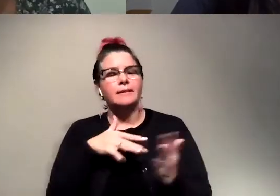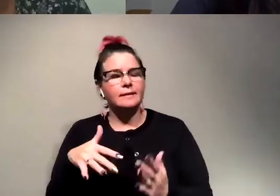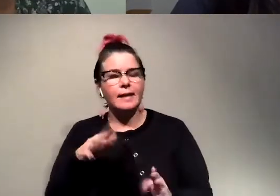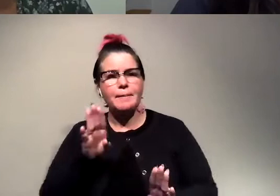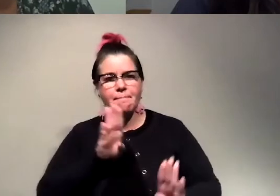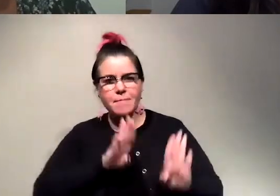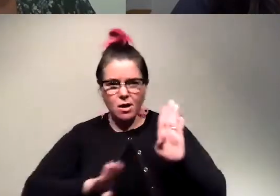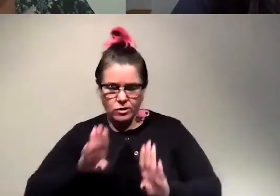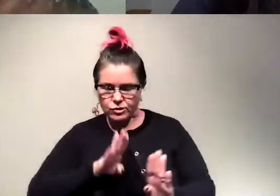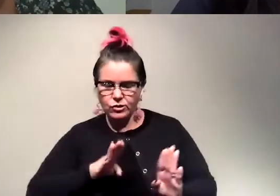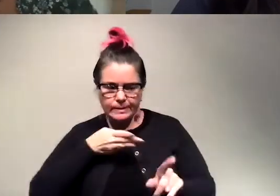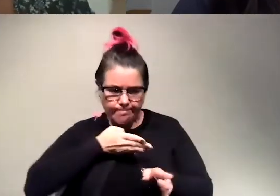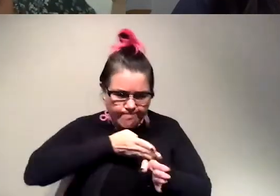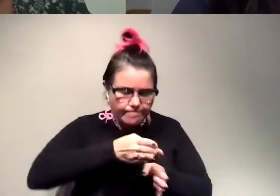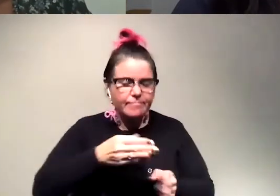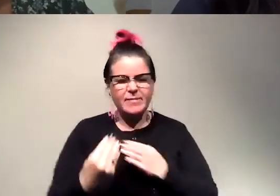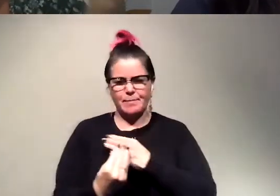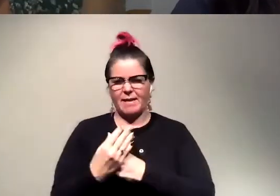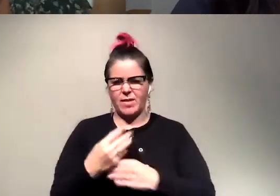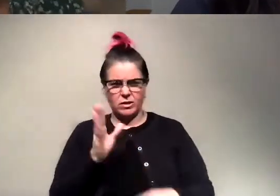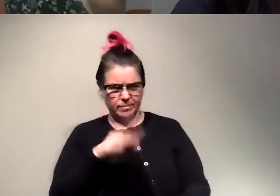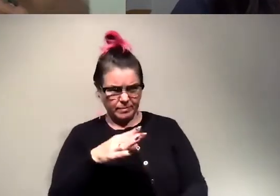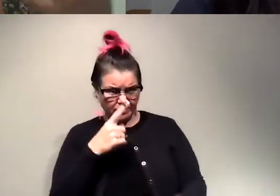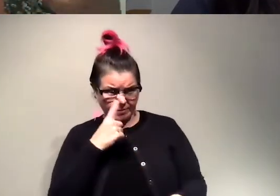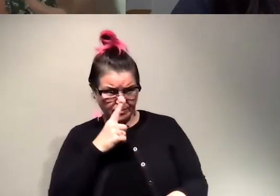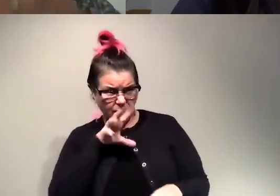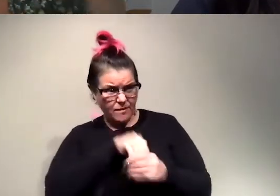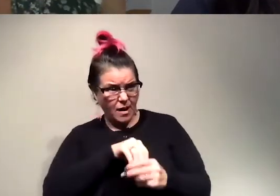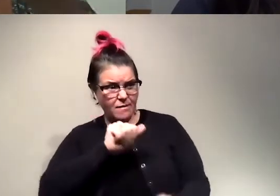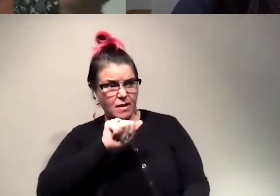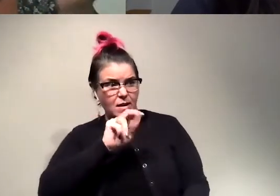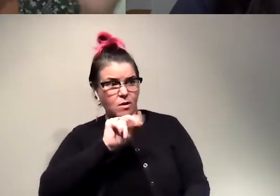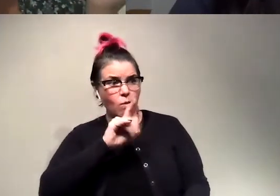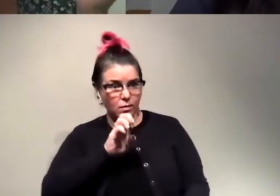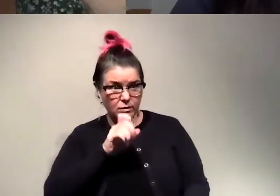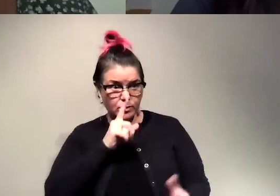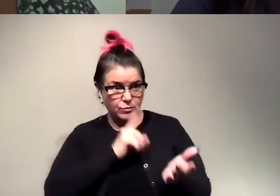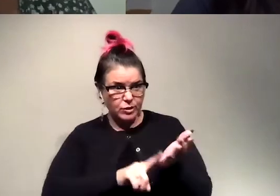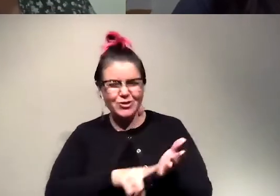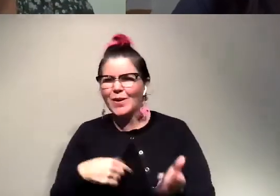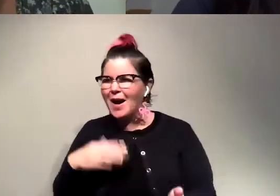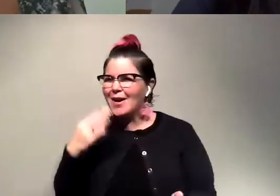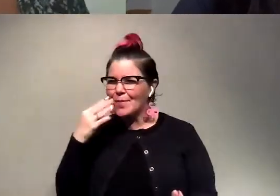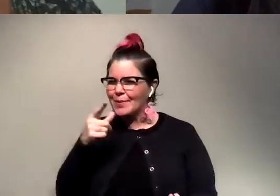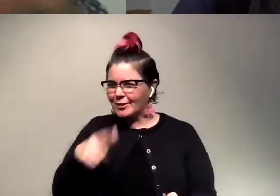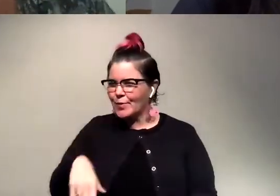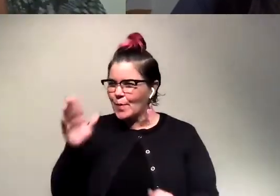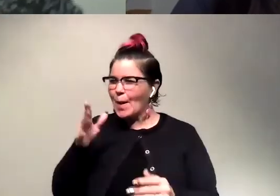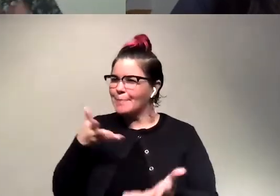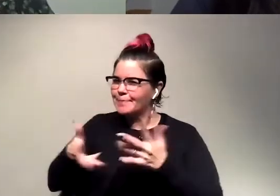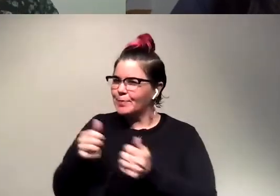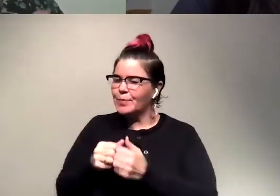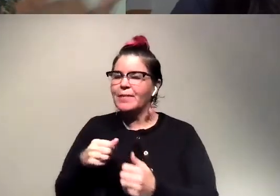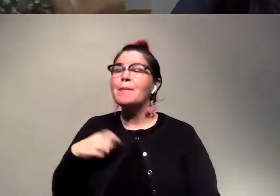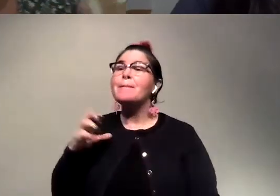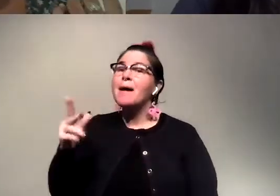biology. And my advisor was like, hey, do you want to do this cool anole research? I was like, I know those lizards. I grew up with them. So I went back home to